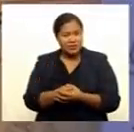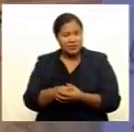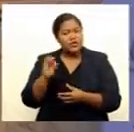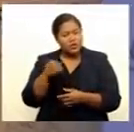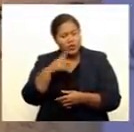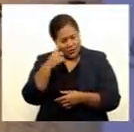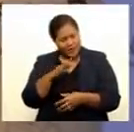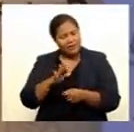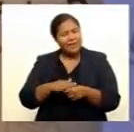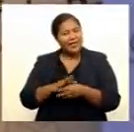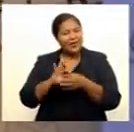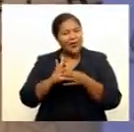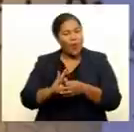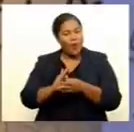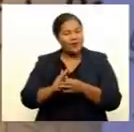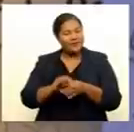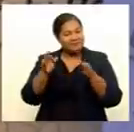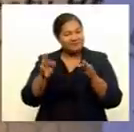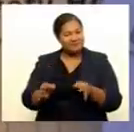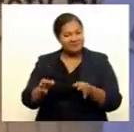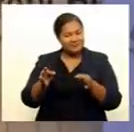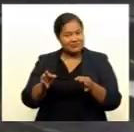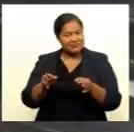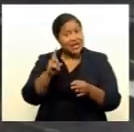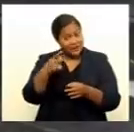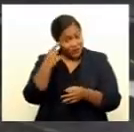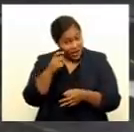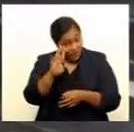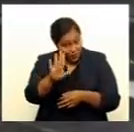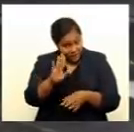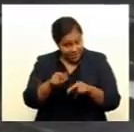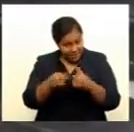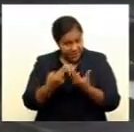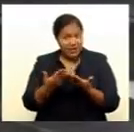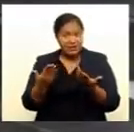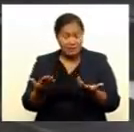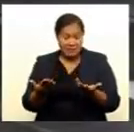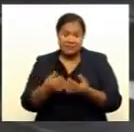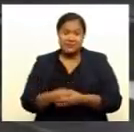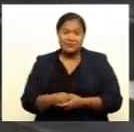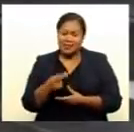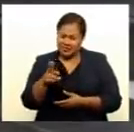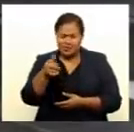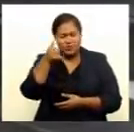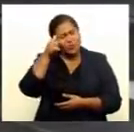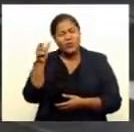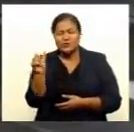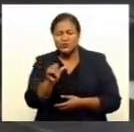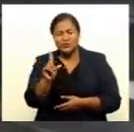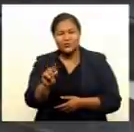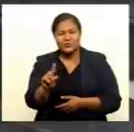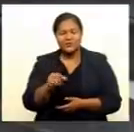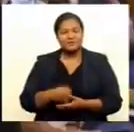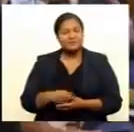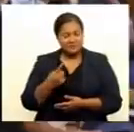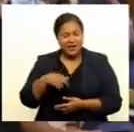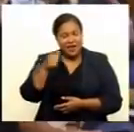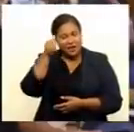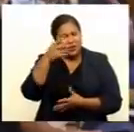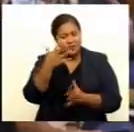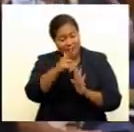balanced decision. If you care for your family, then you know what you should do. I know the